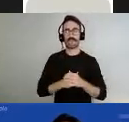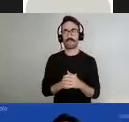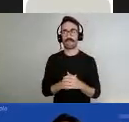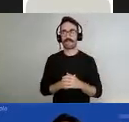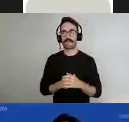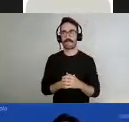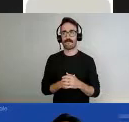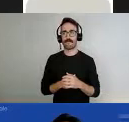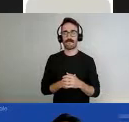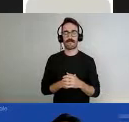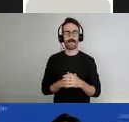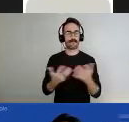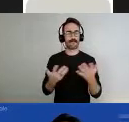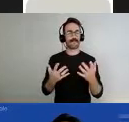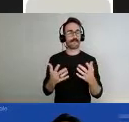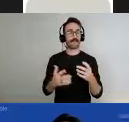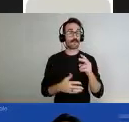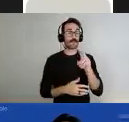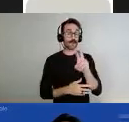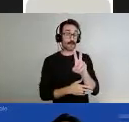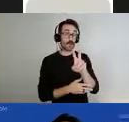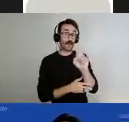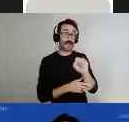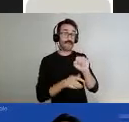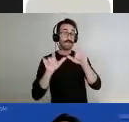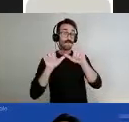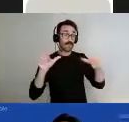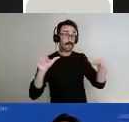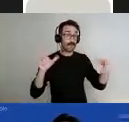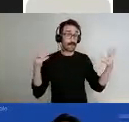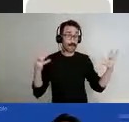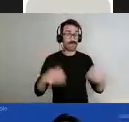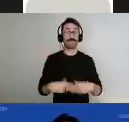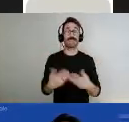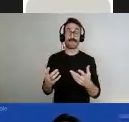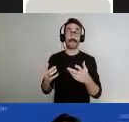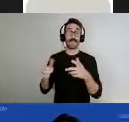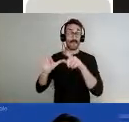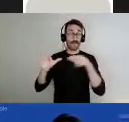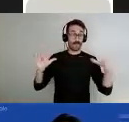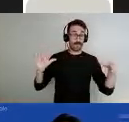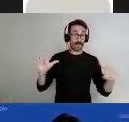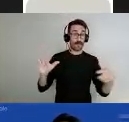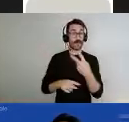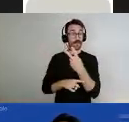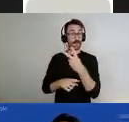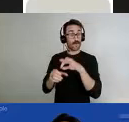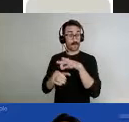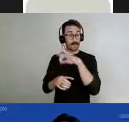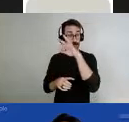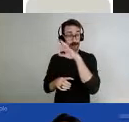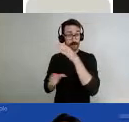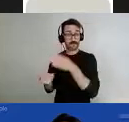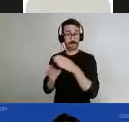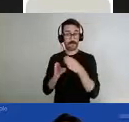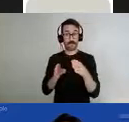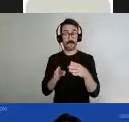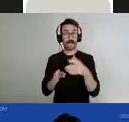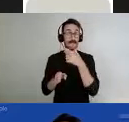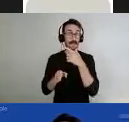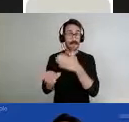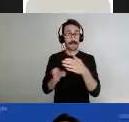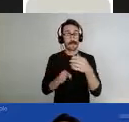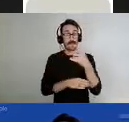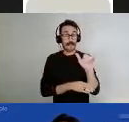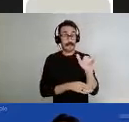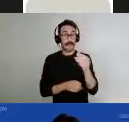first, what is 2SLGBTQI? So this acronym stands for Two-Spirit, Lesbian,